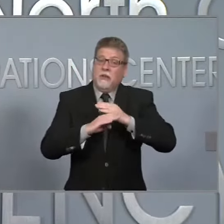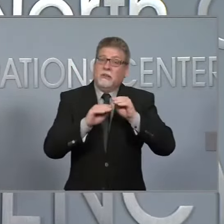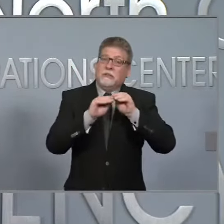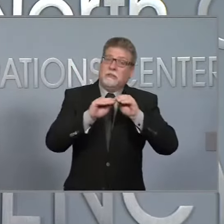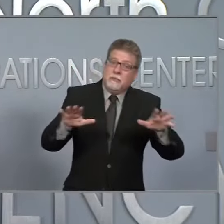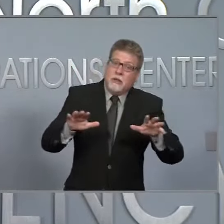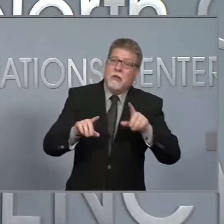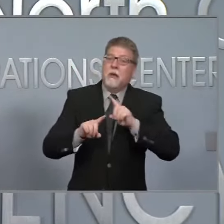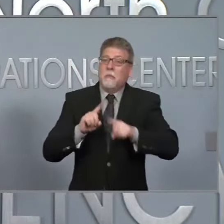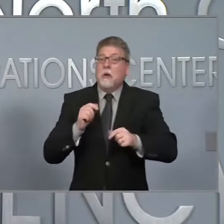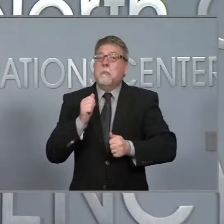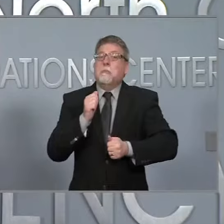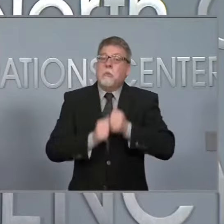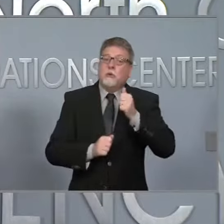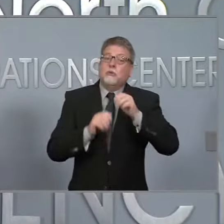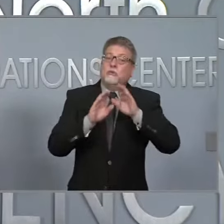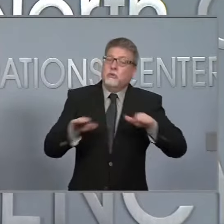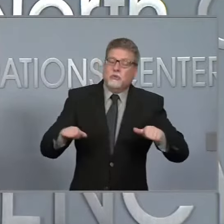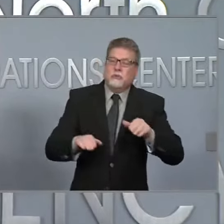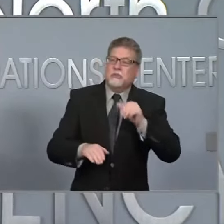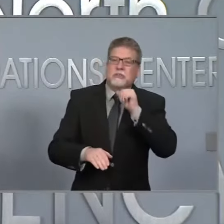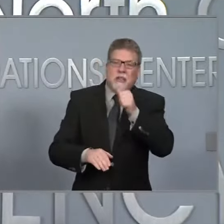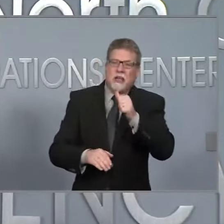are not getting severe cases?